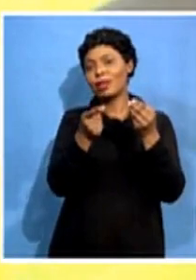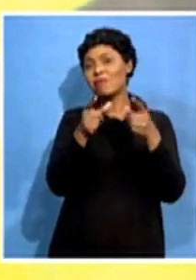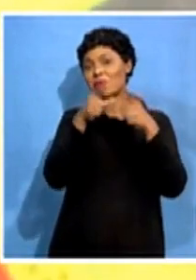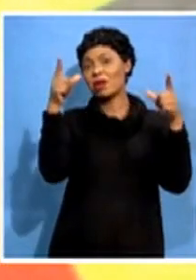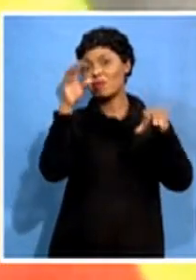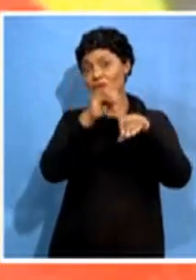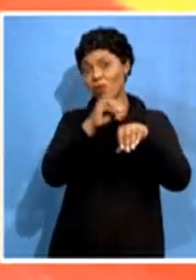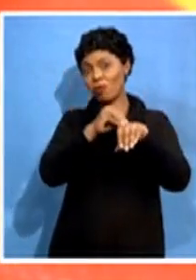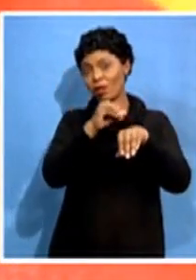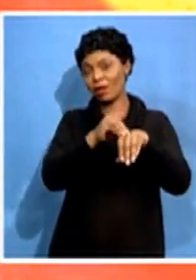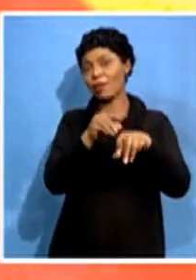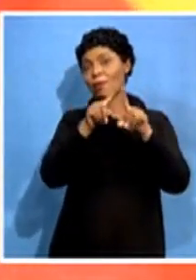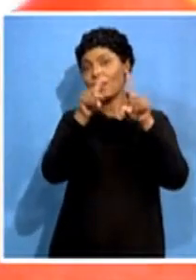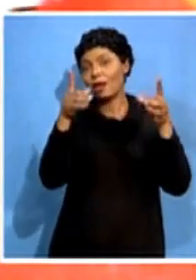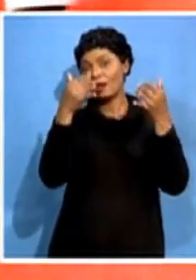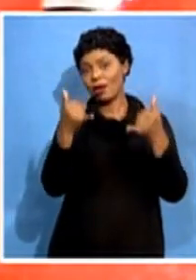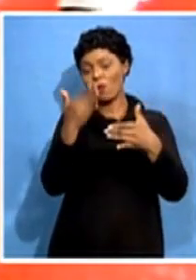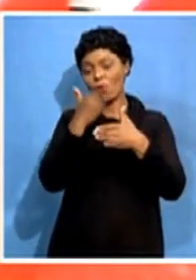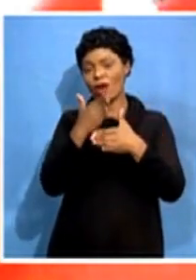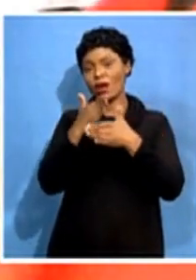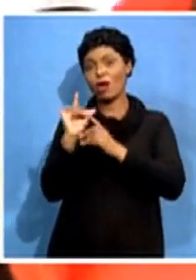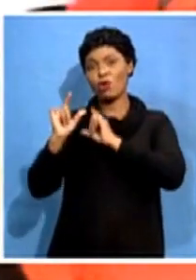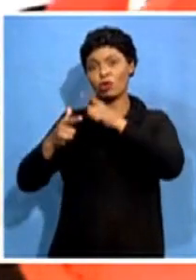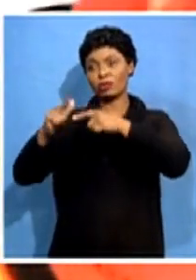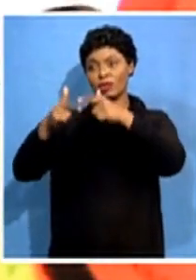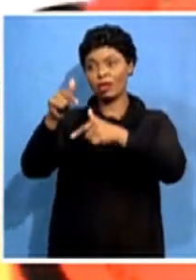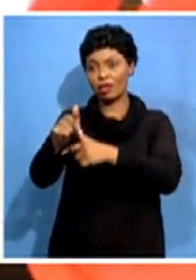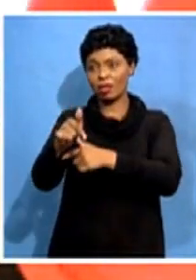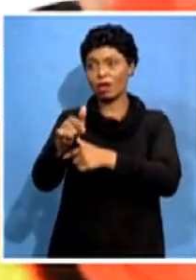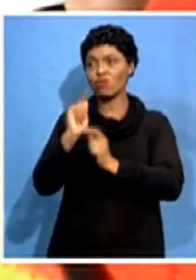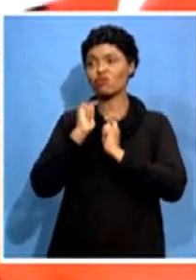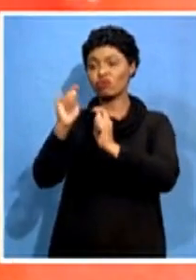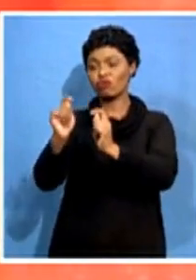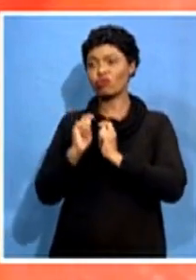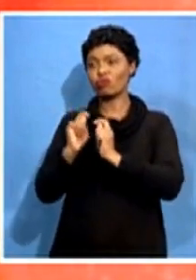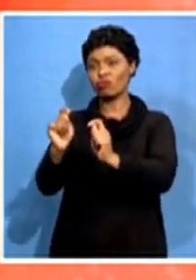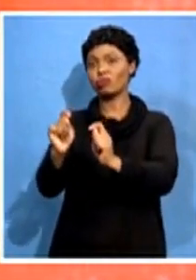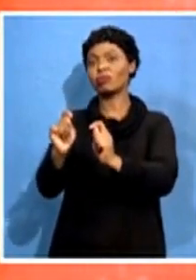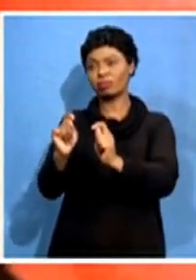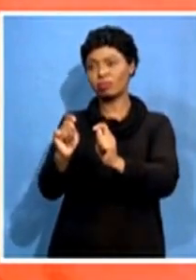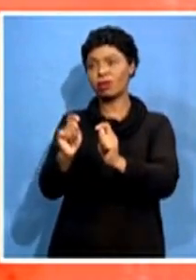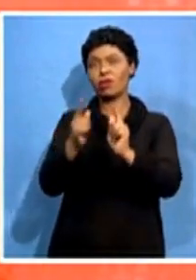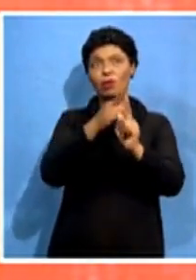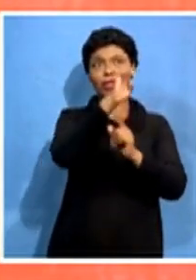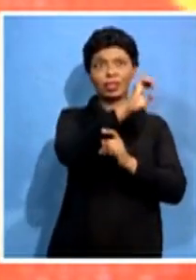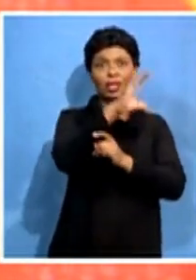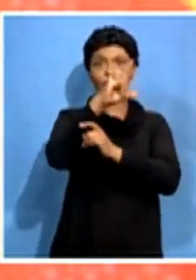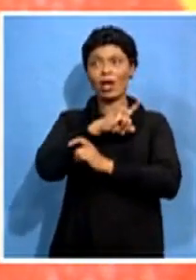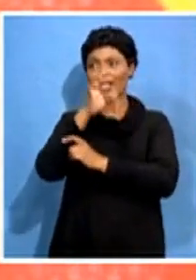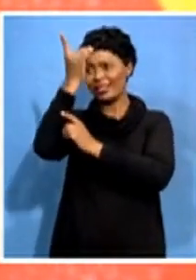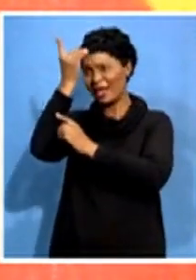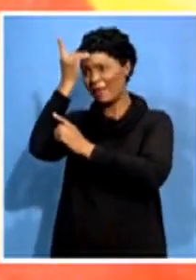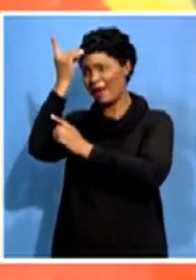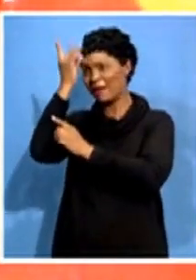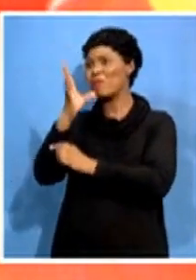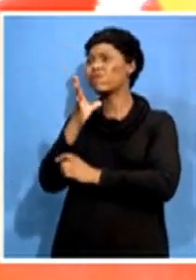logistics corridor to the Eastern Cape because Durban is packed. Yes. So that's another project So at the that's